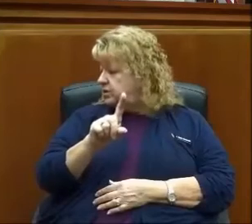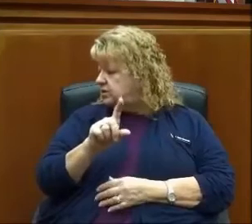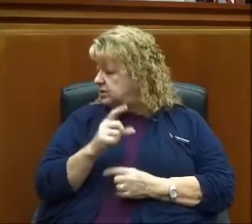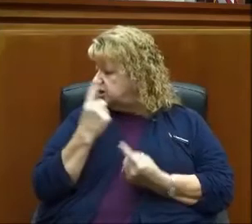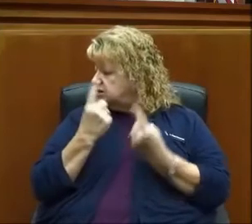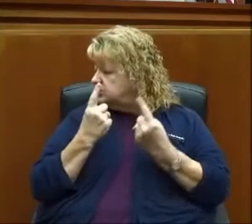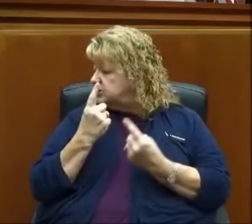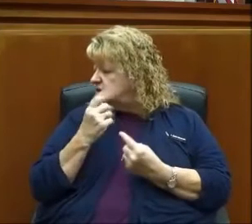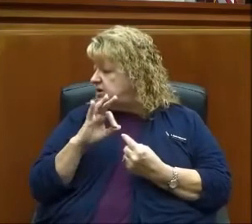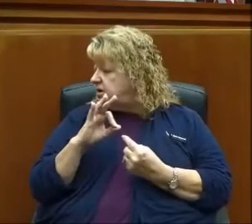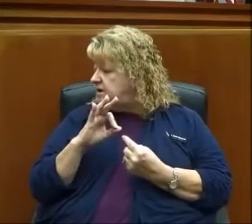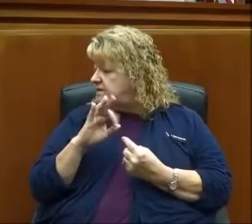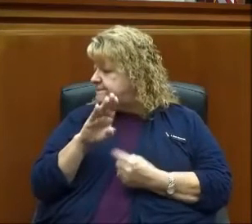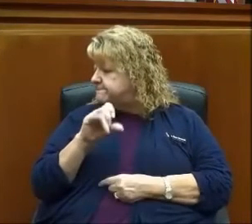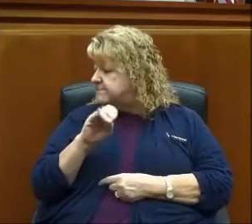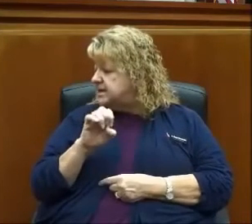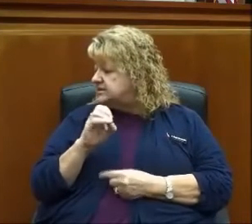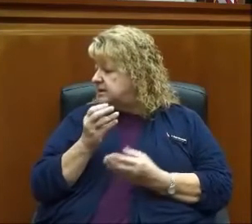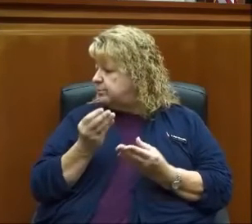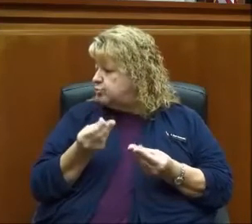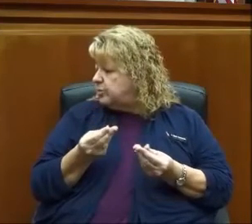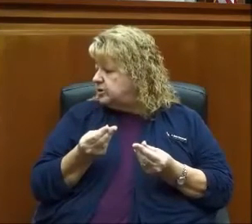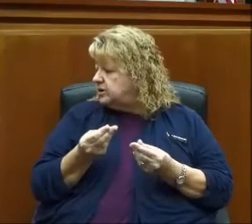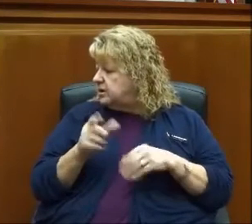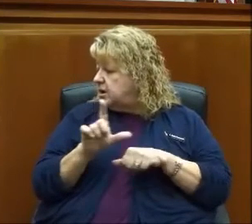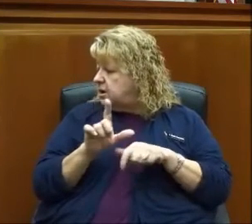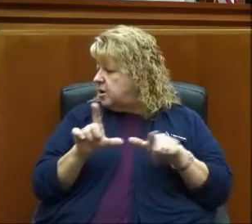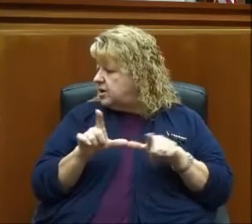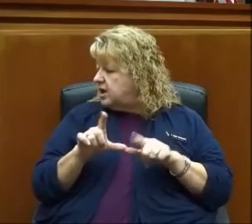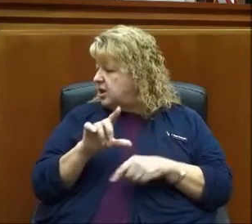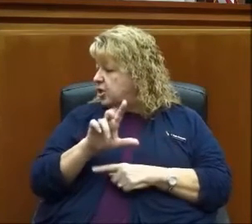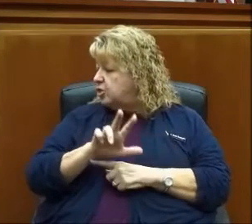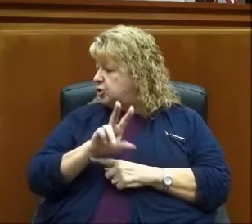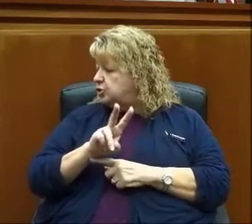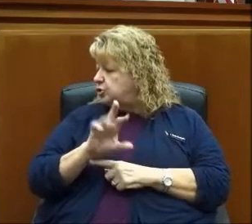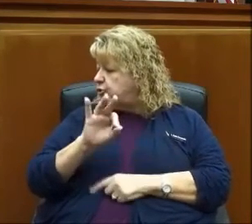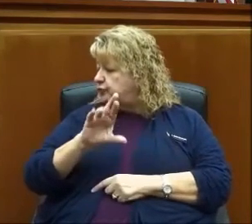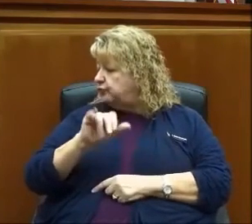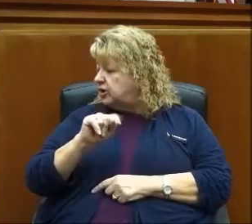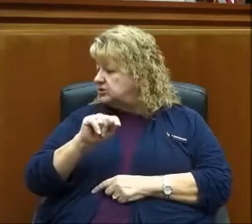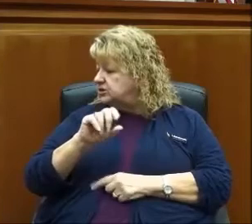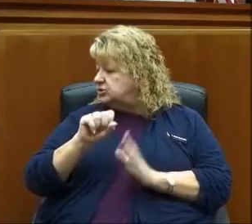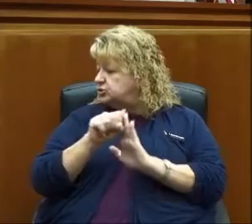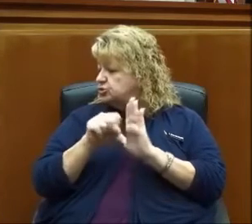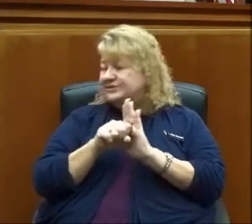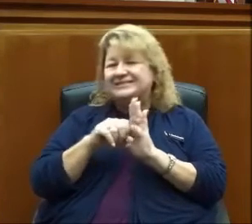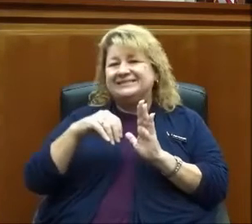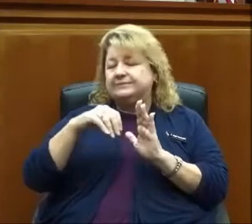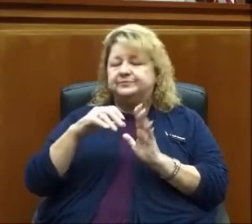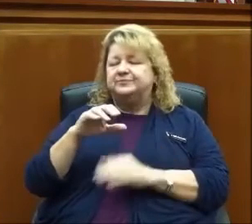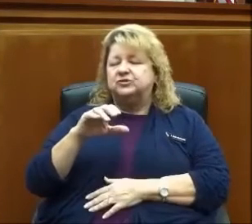6.1, consideration of Bessie property located at 32 Front Street in Gretna, Louisiana.